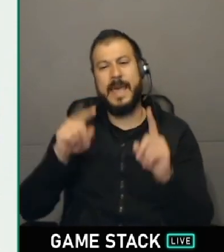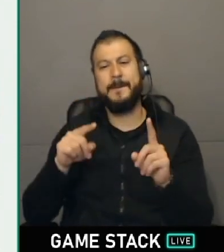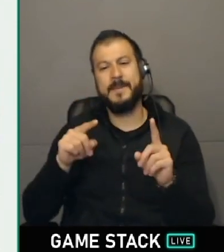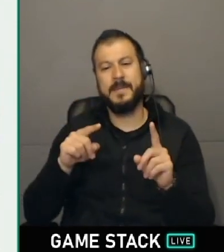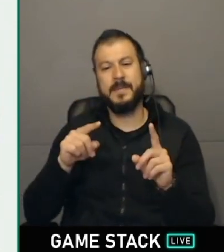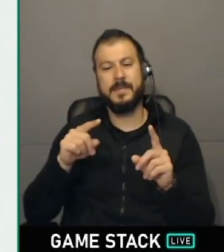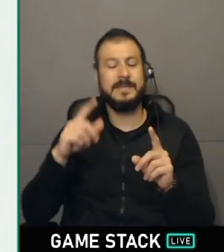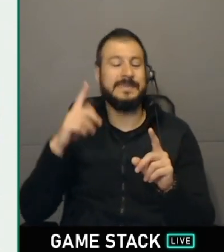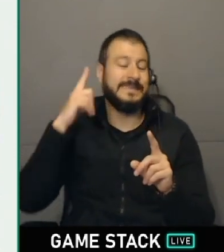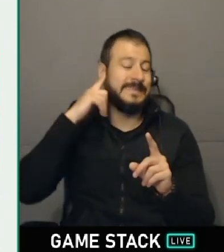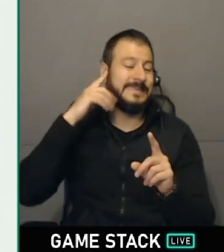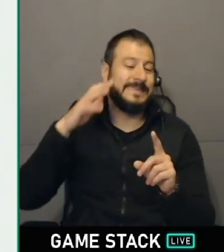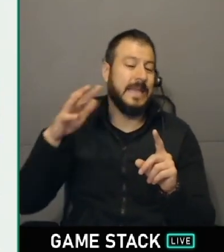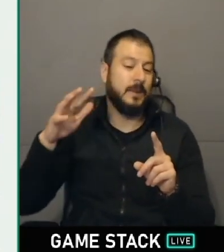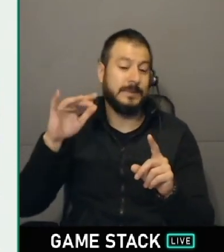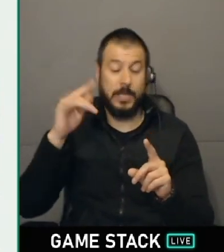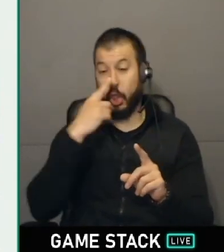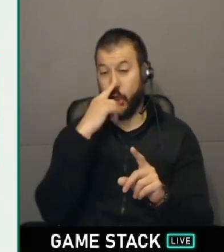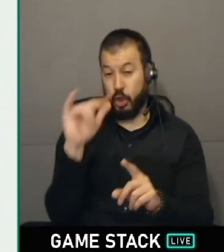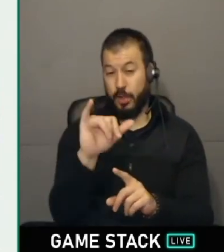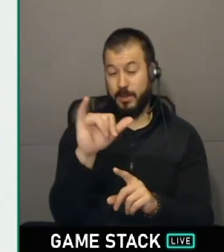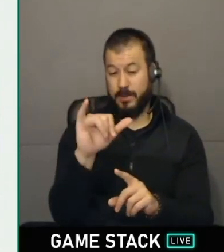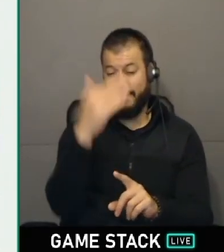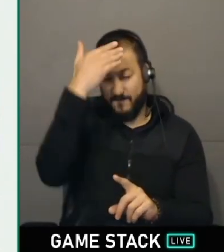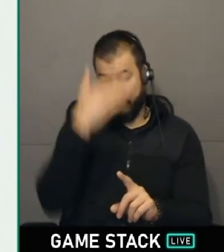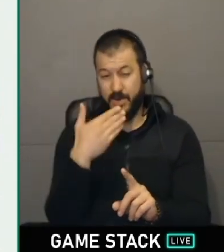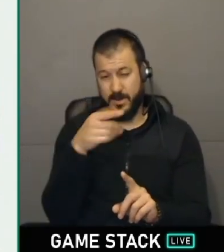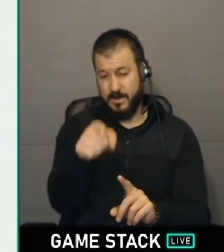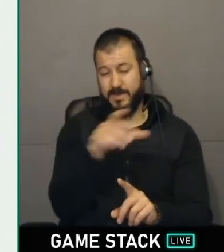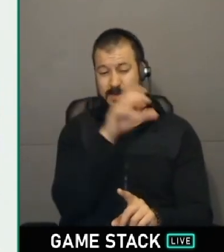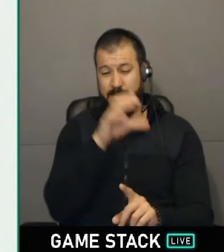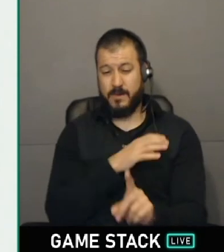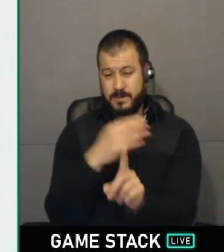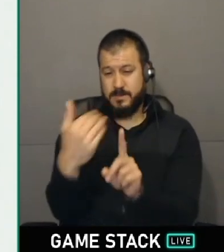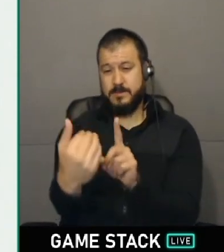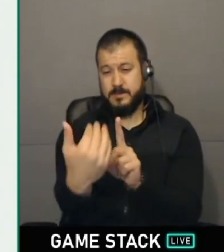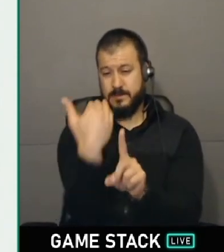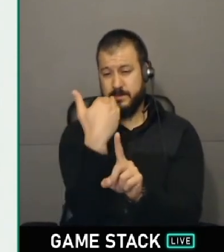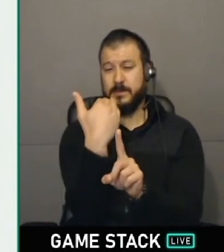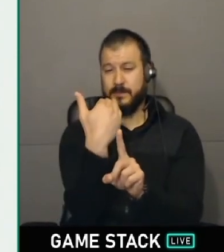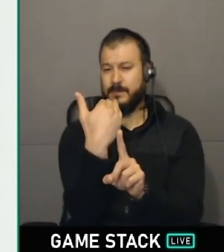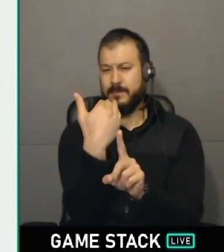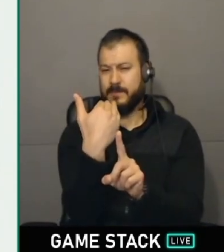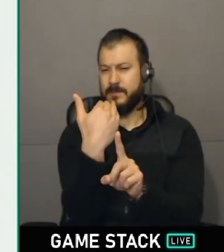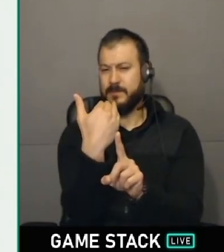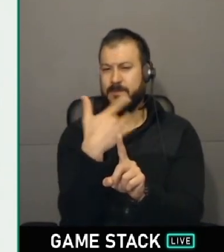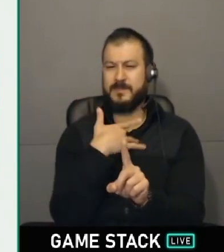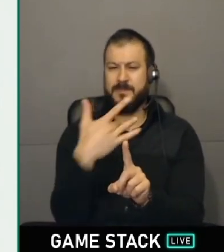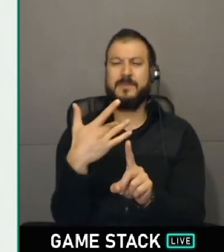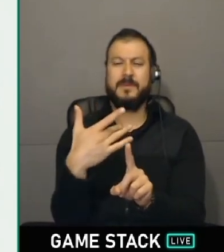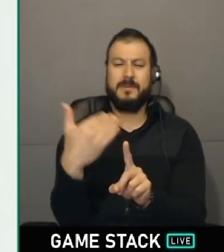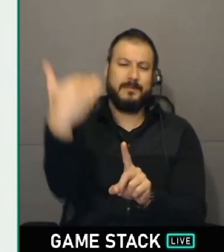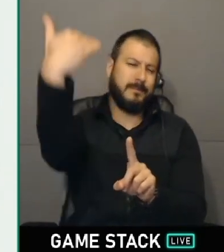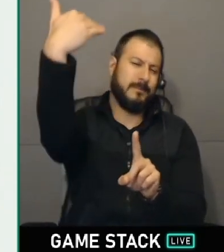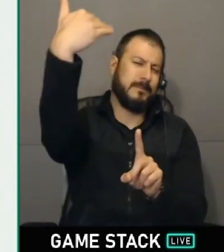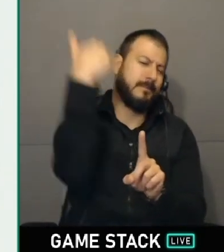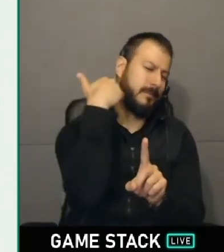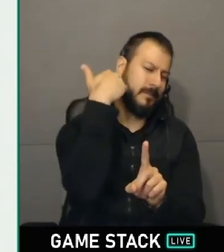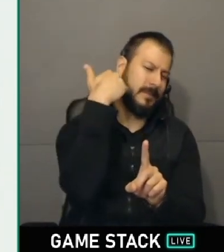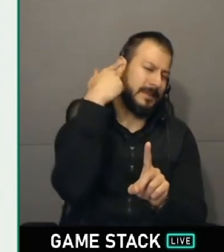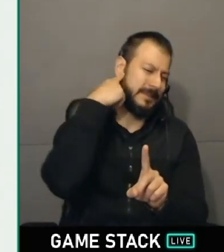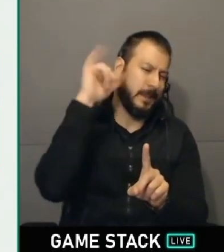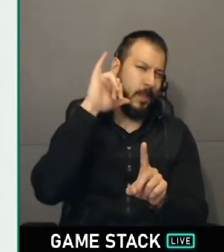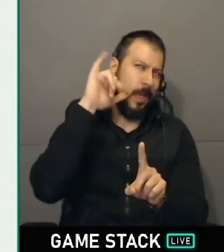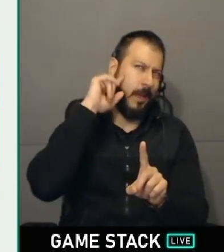sounds that looked like they were right in front of the character were actually being heard by the listener